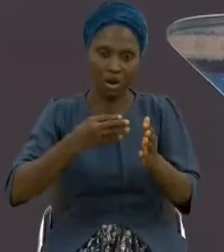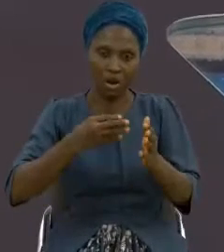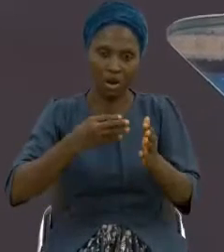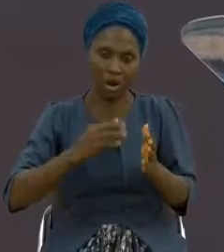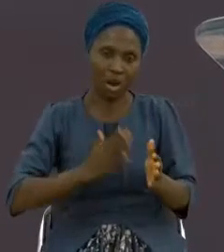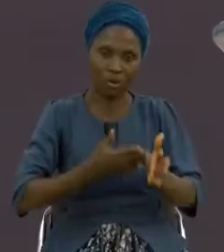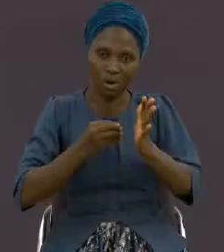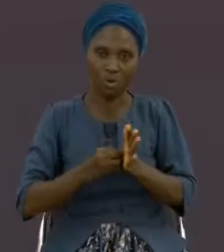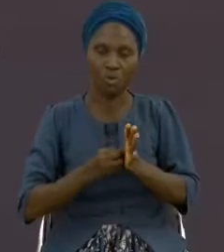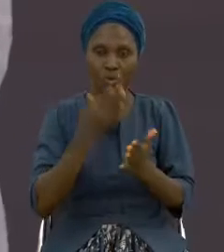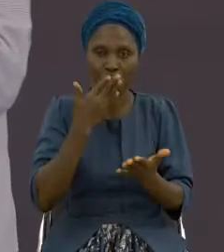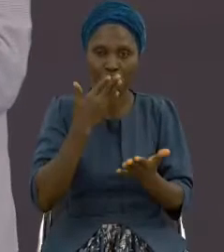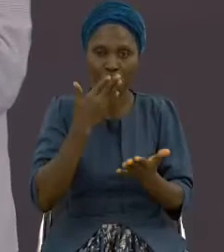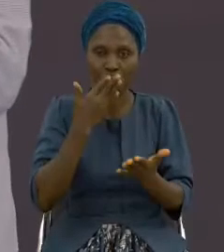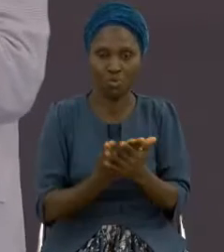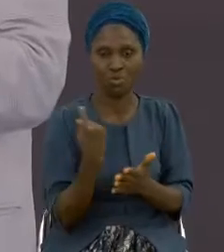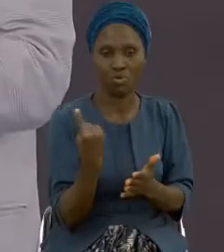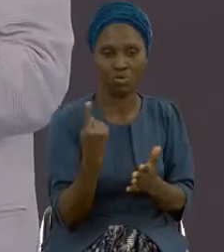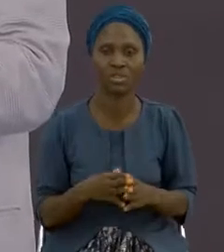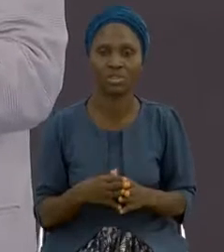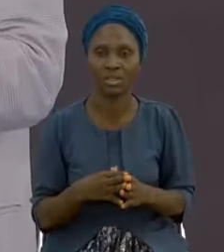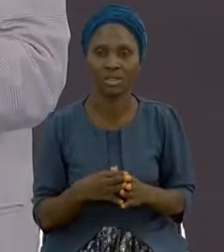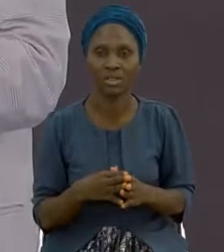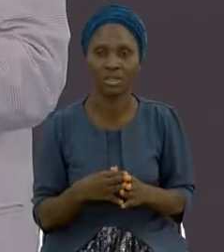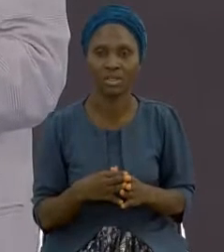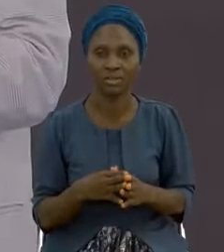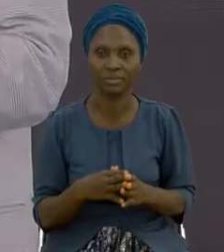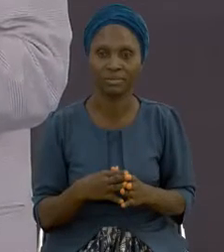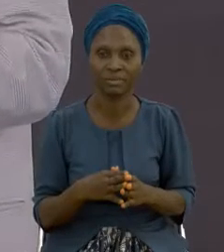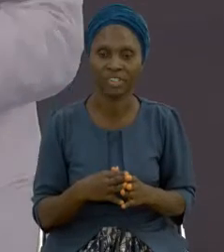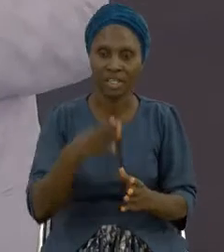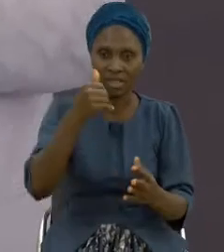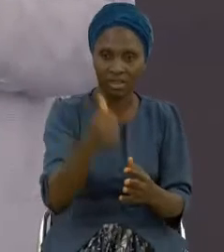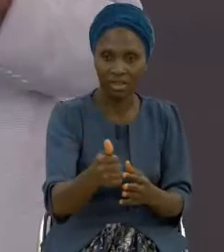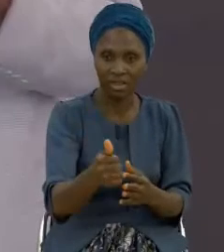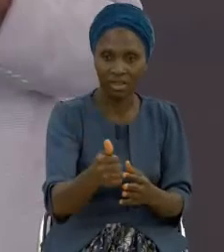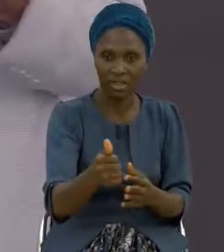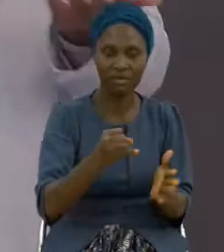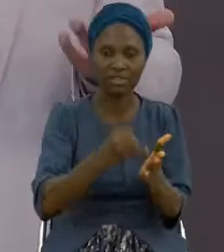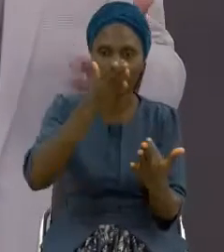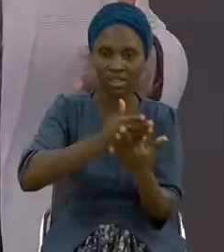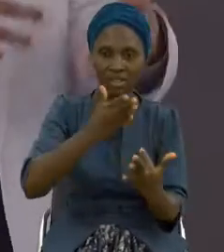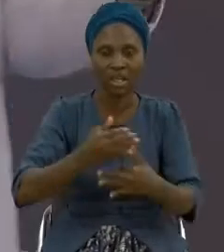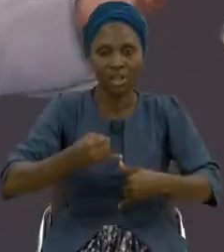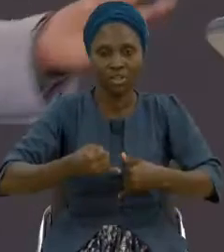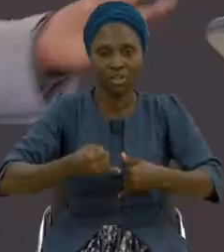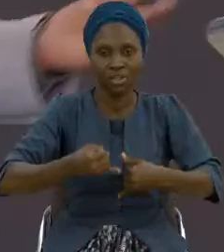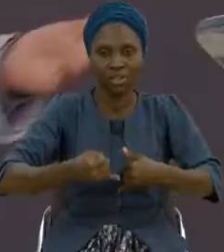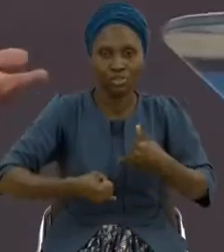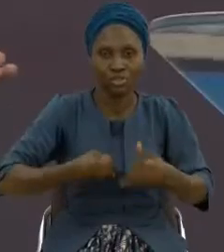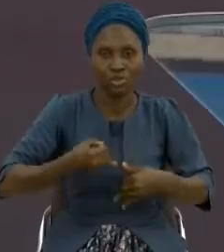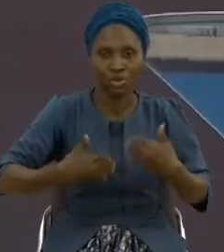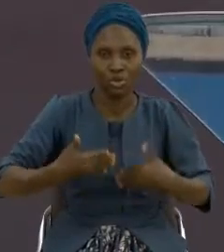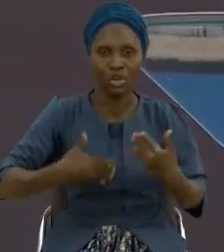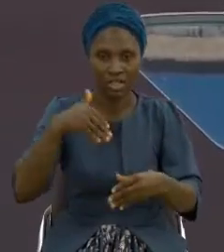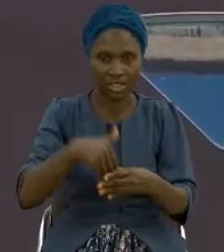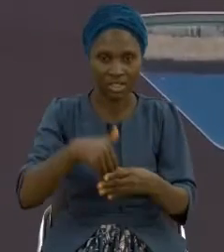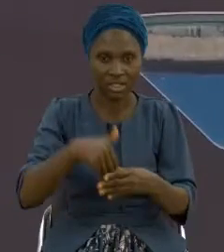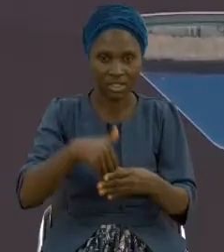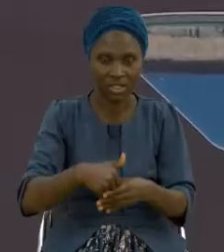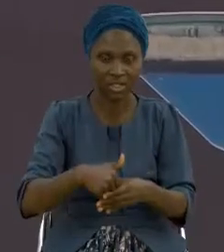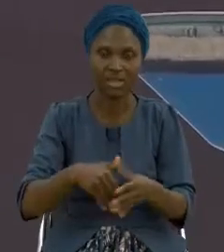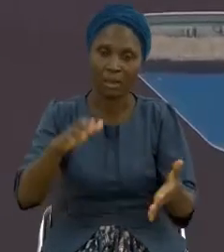hinders joy in marriage, self. It hinders progress in our